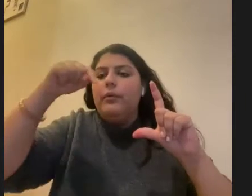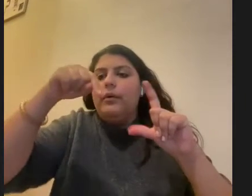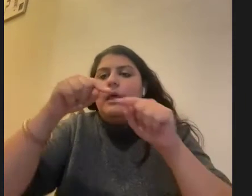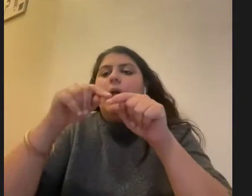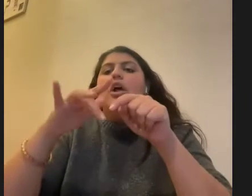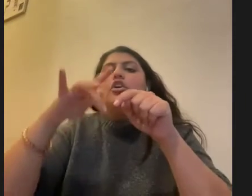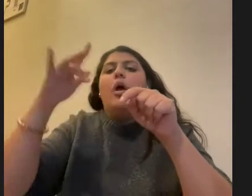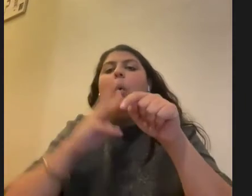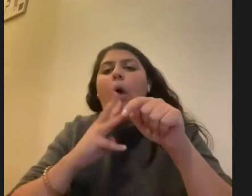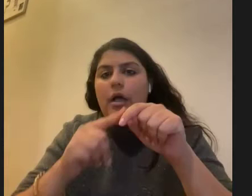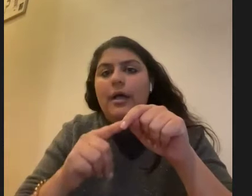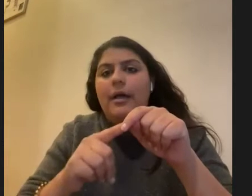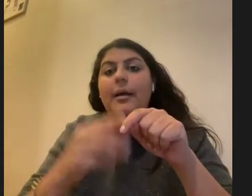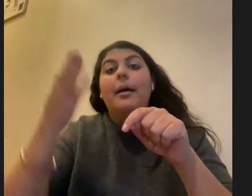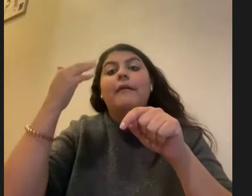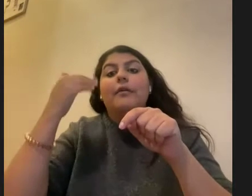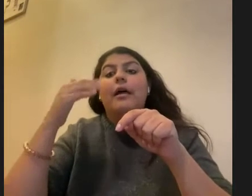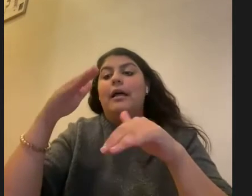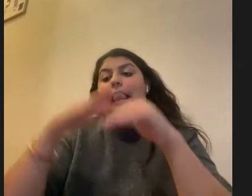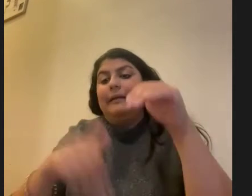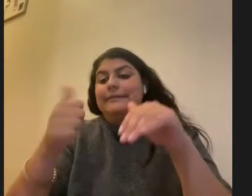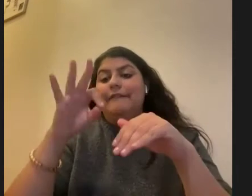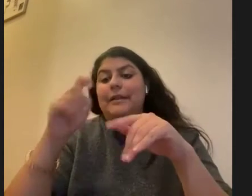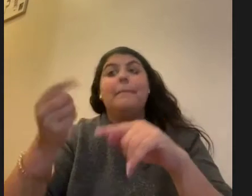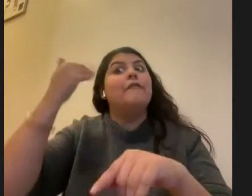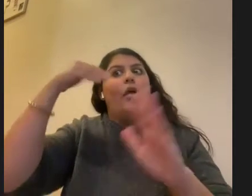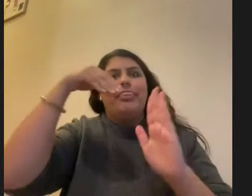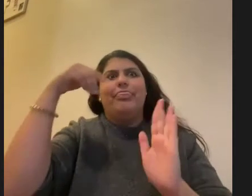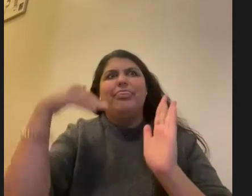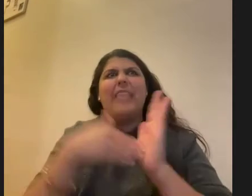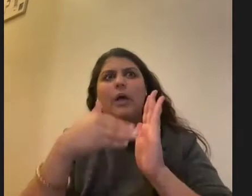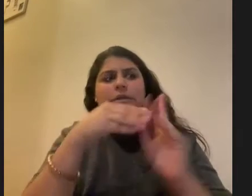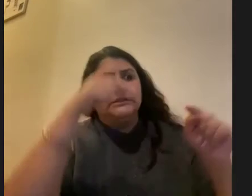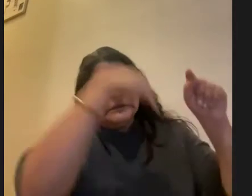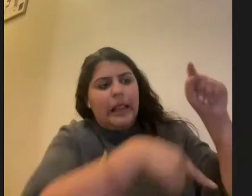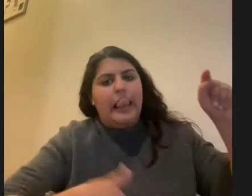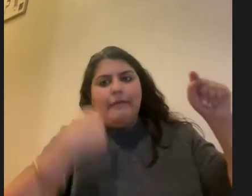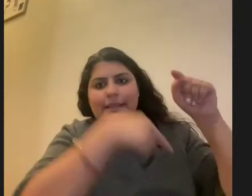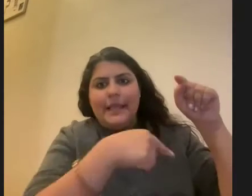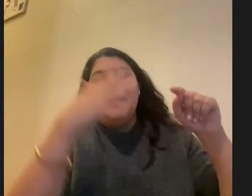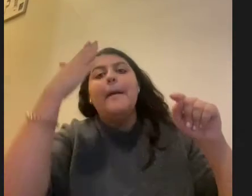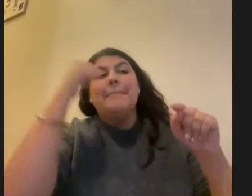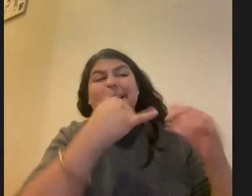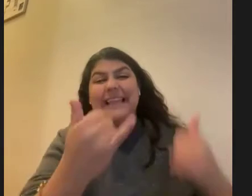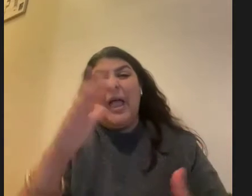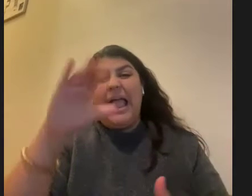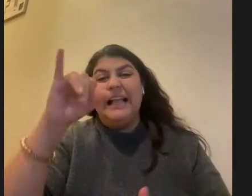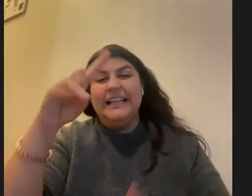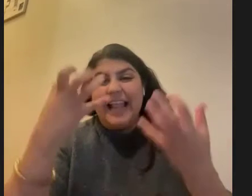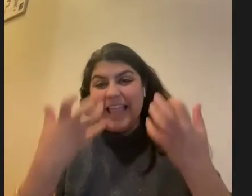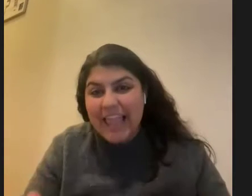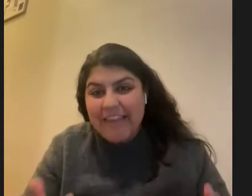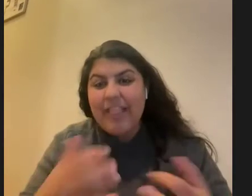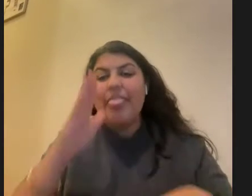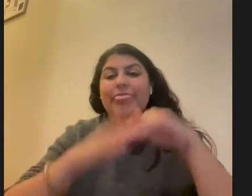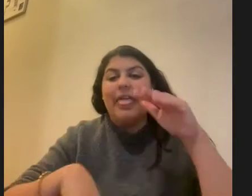like thousands of feet deep. And they're able to do that because the deep sea is so much more acidic than the